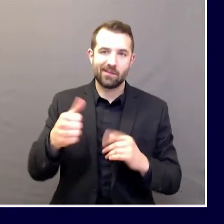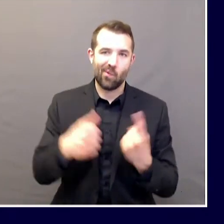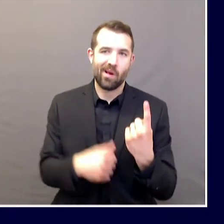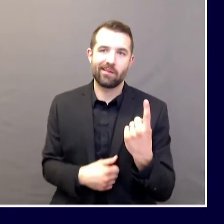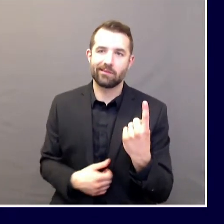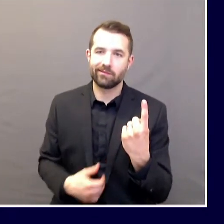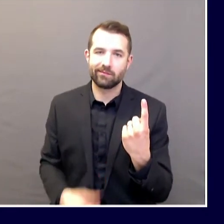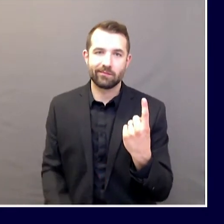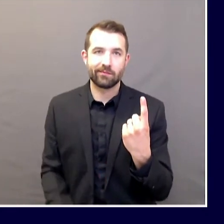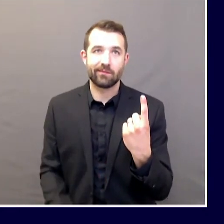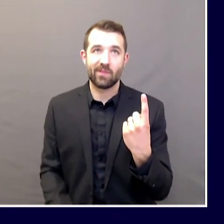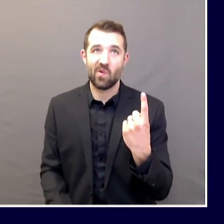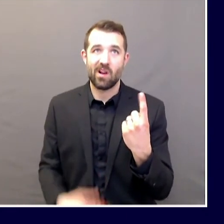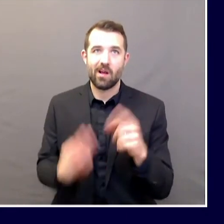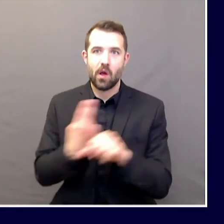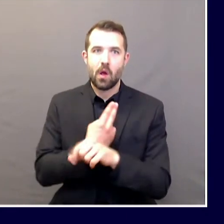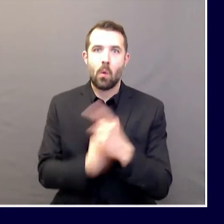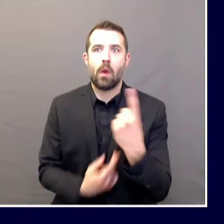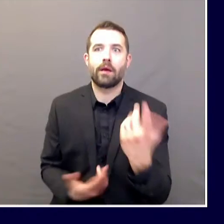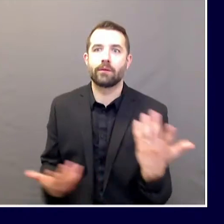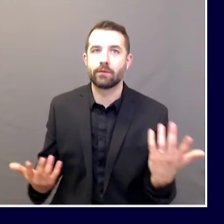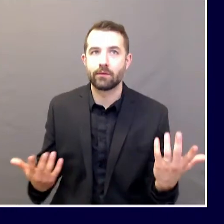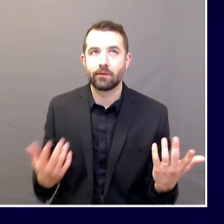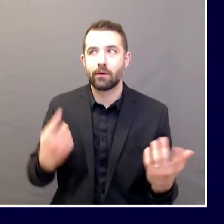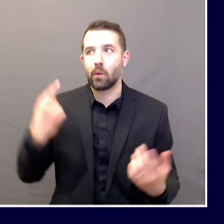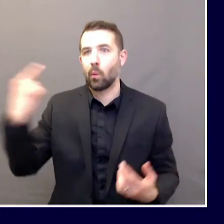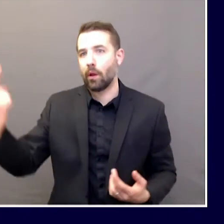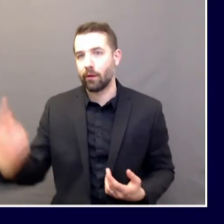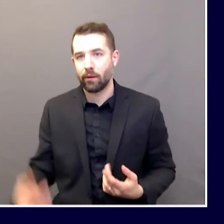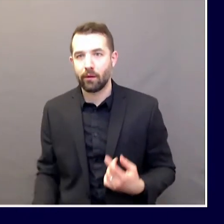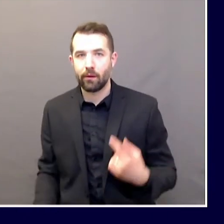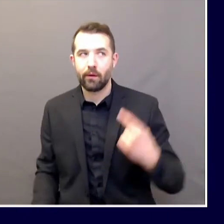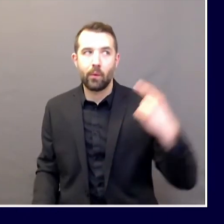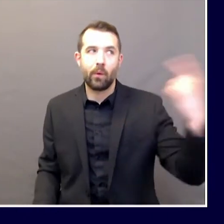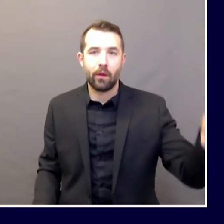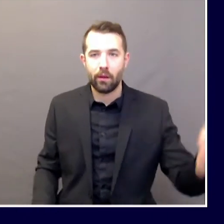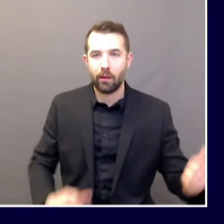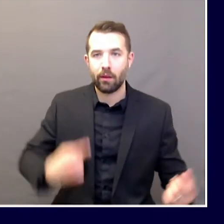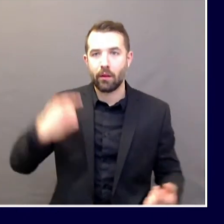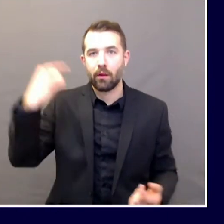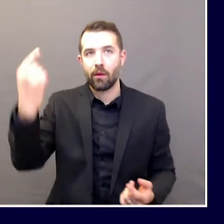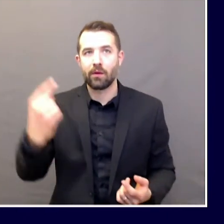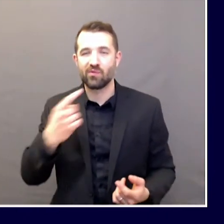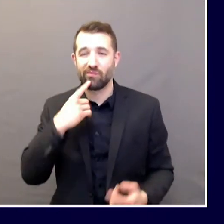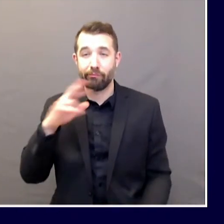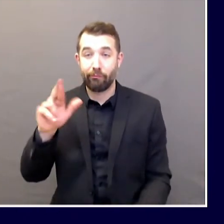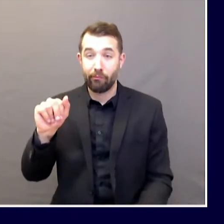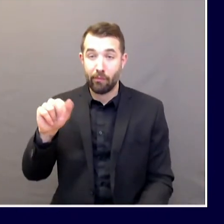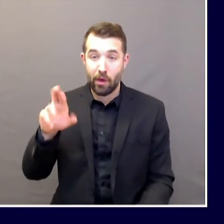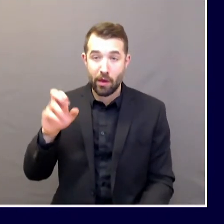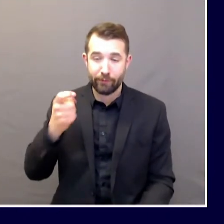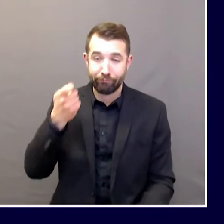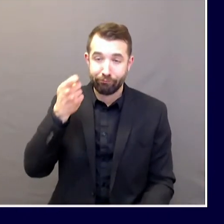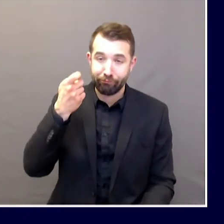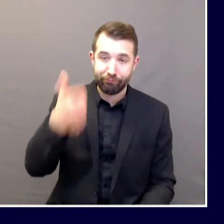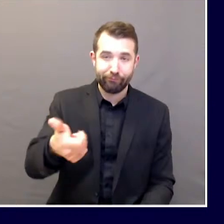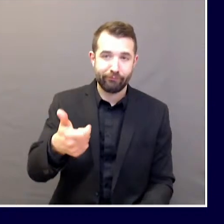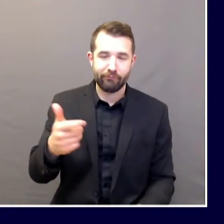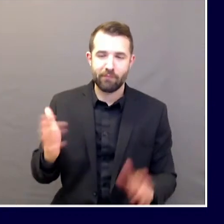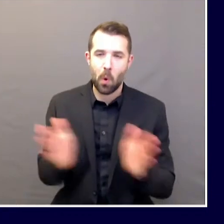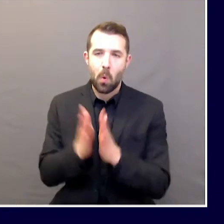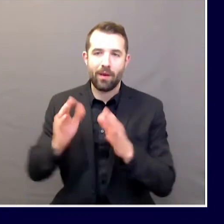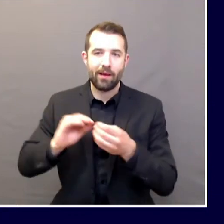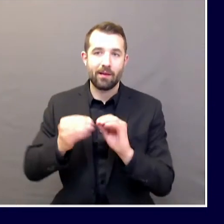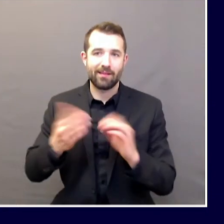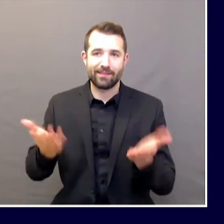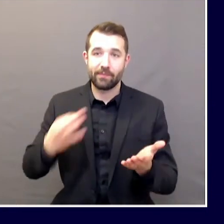used at one. I mean, it's almost unheard of in Maine that, and nationwide, I should say as well, based